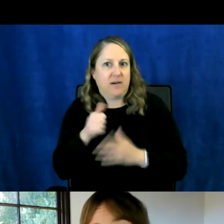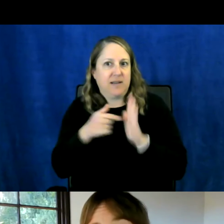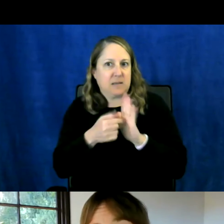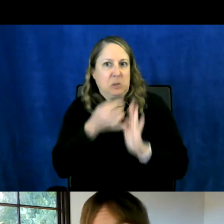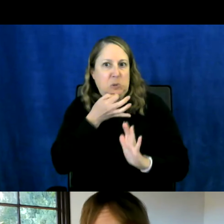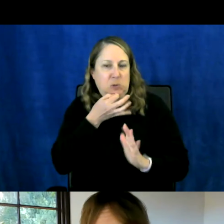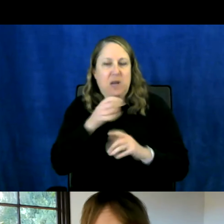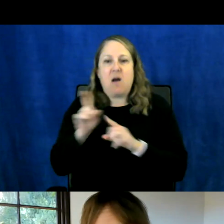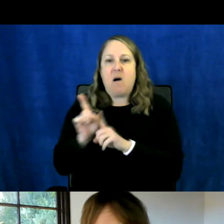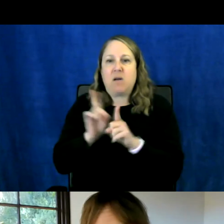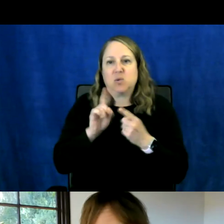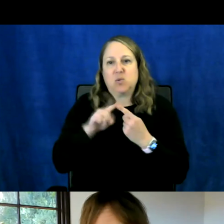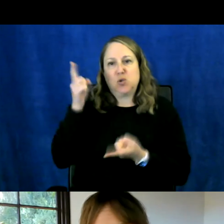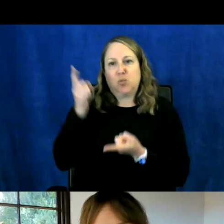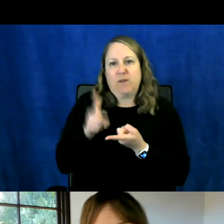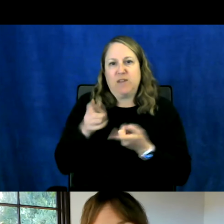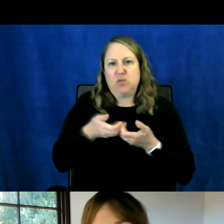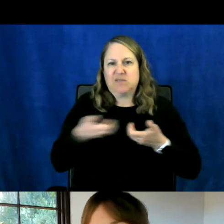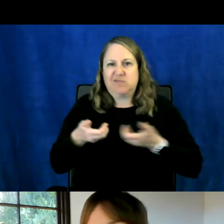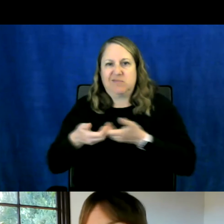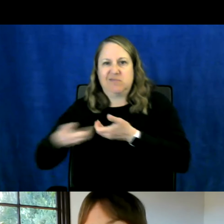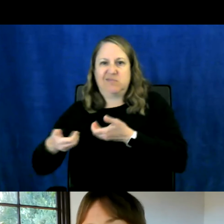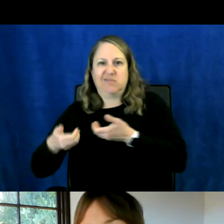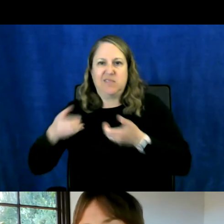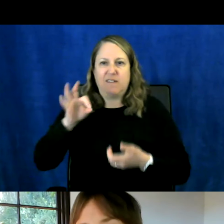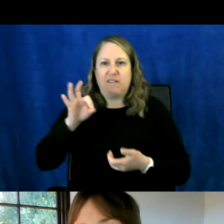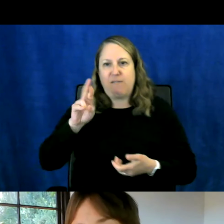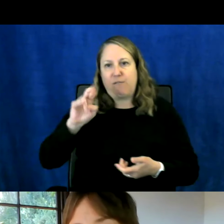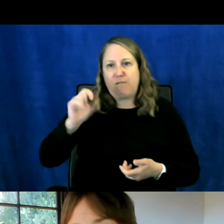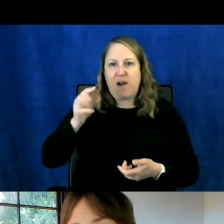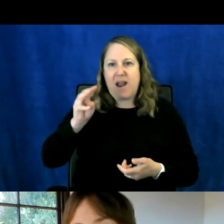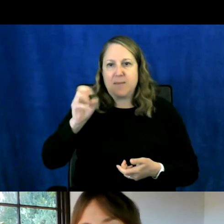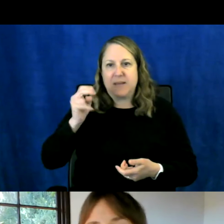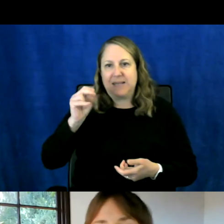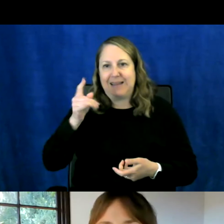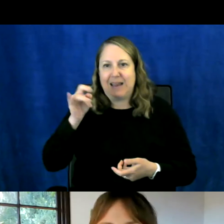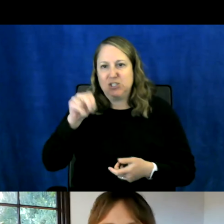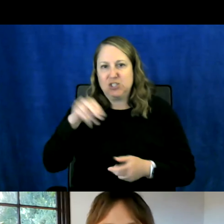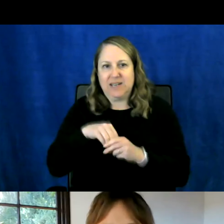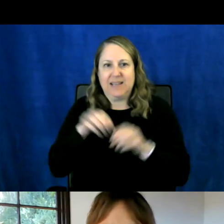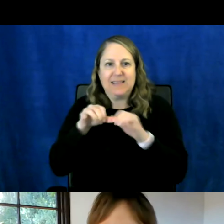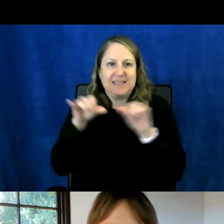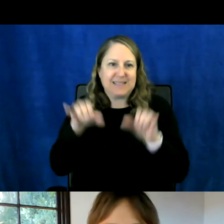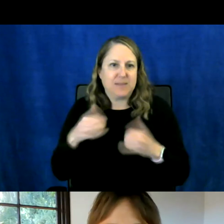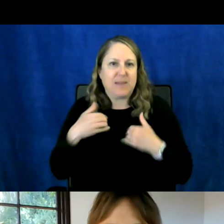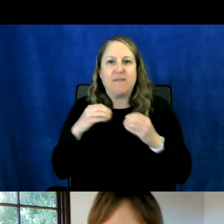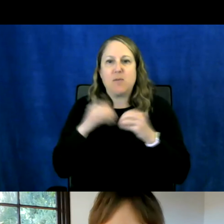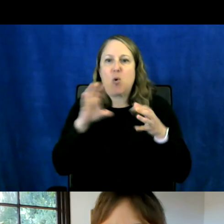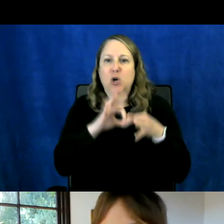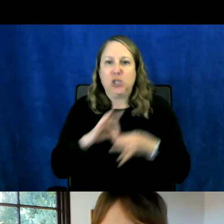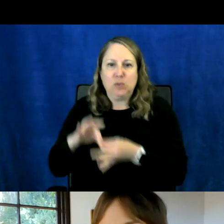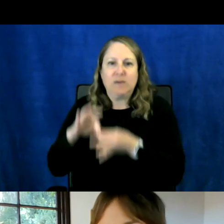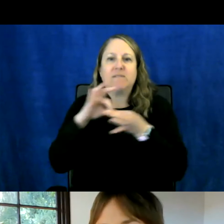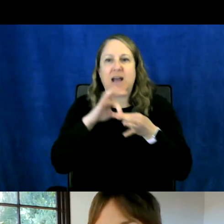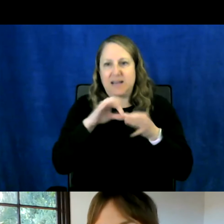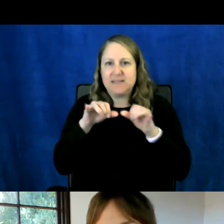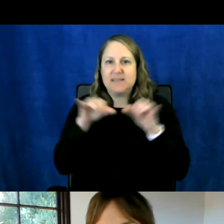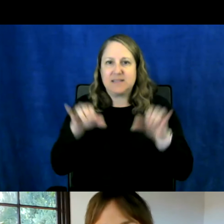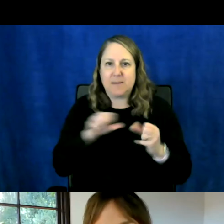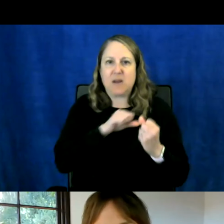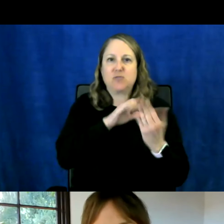to reduce fragmentation in the system. And especially what we mean by that is to create a more unified system that addresses both mental health